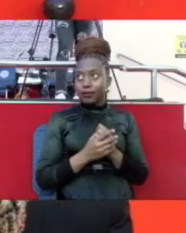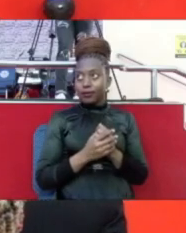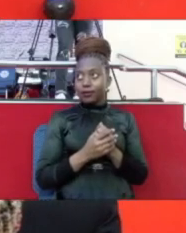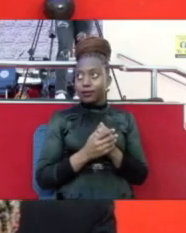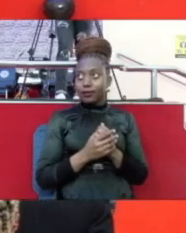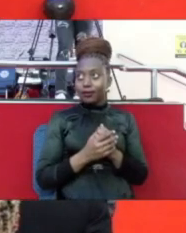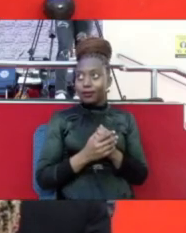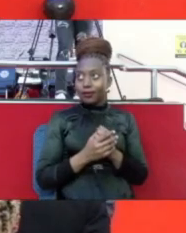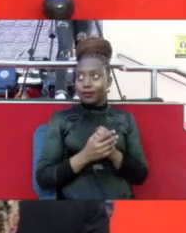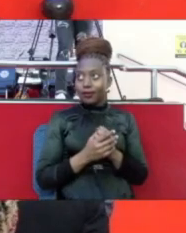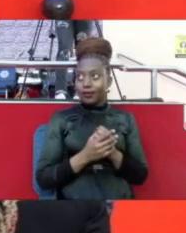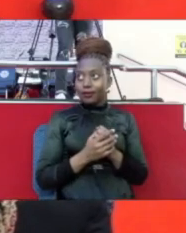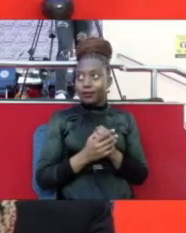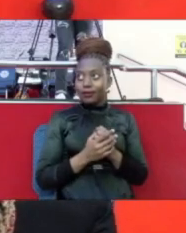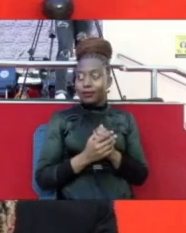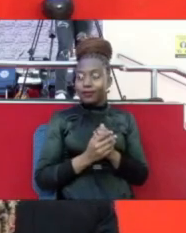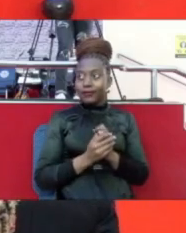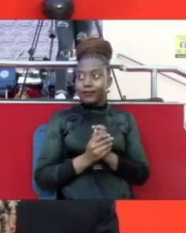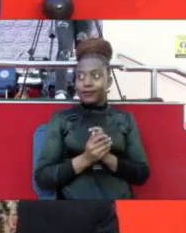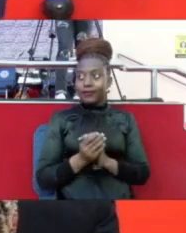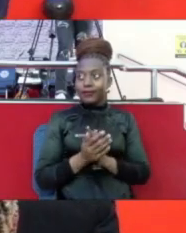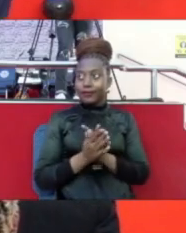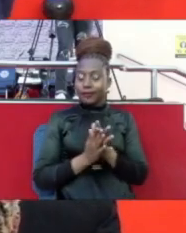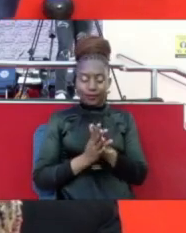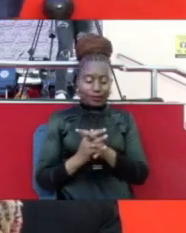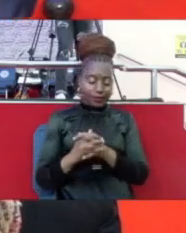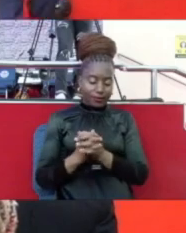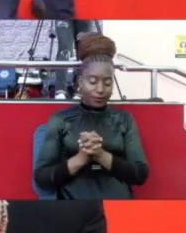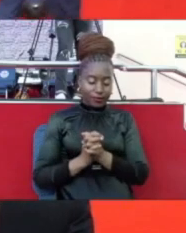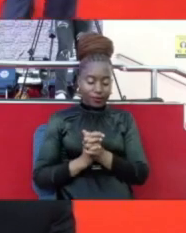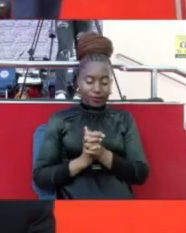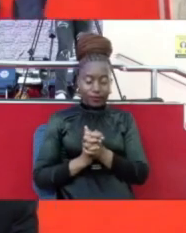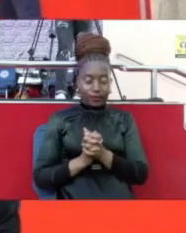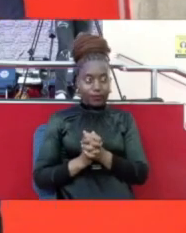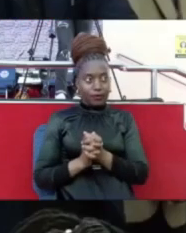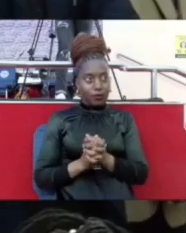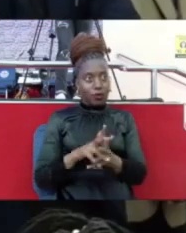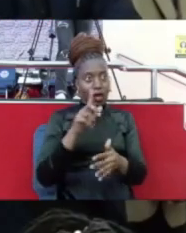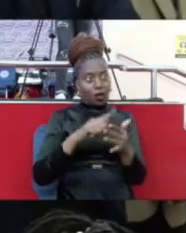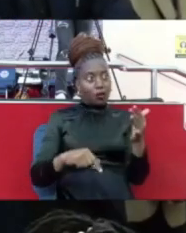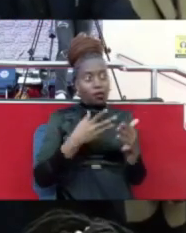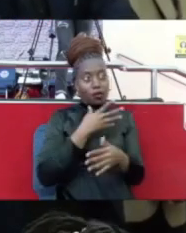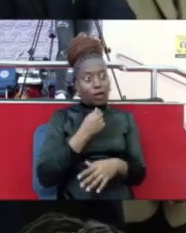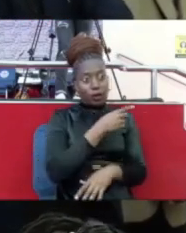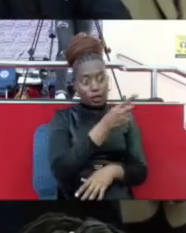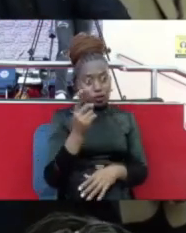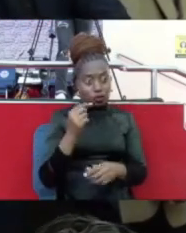mean, we together we make a perfect pair. Amen. What I want you to do is